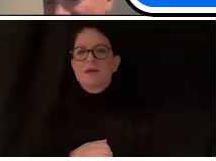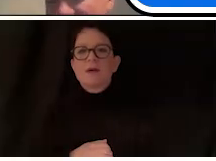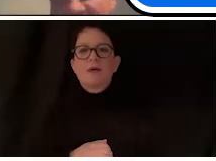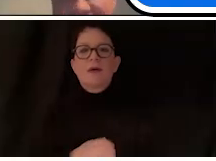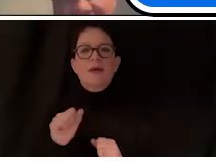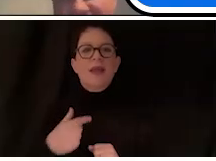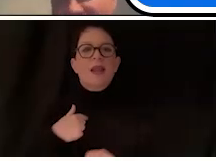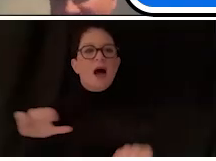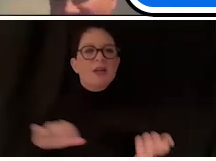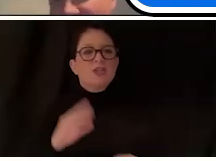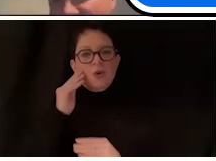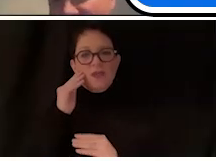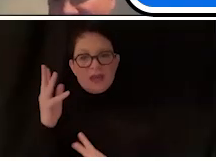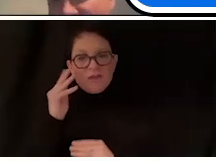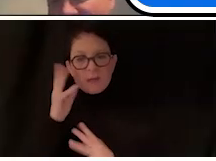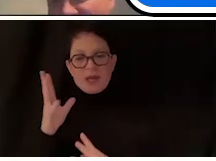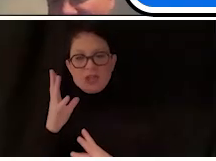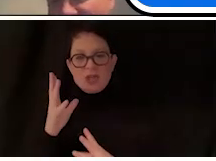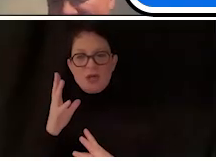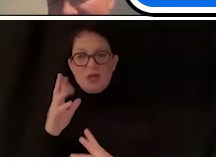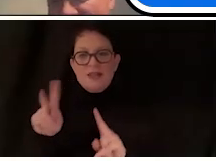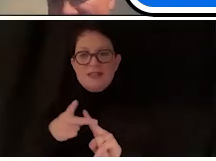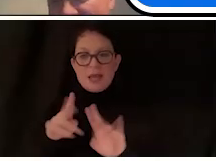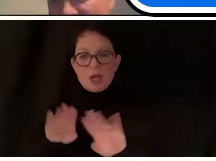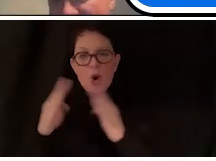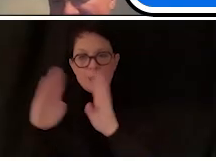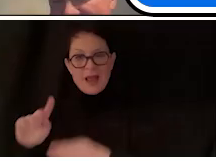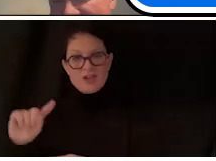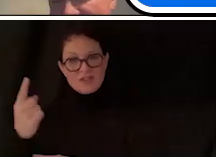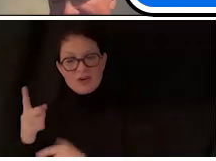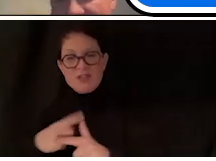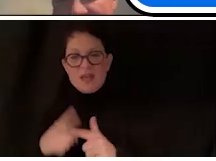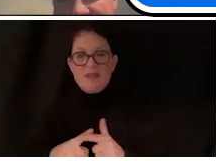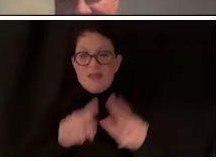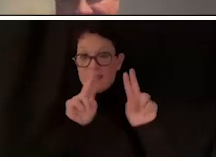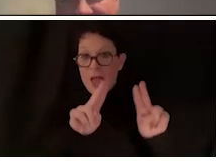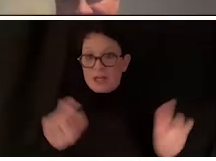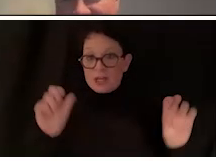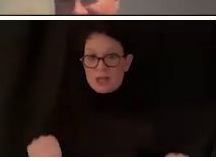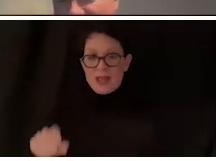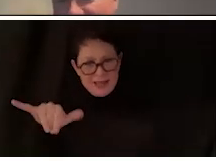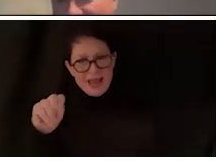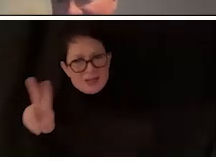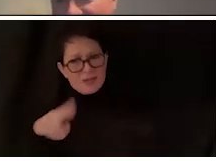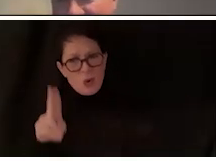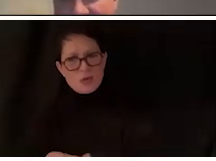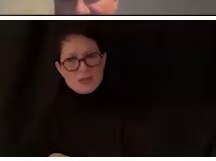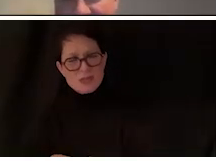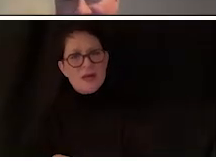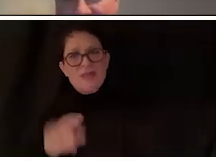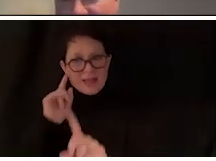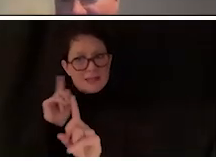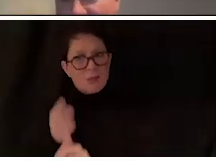Can I do the informational, like the second open house first, and then do the application, Yeah, or do I? Yeah, or that's do I the have to do